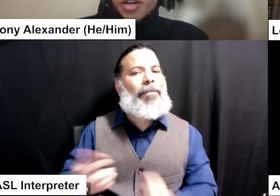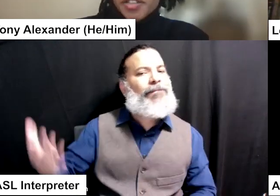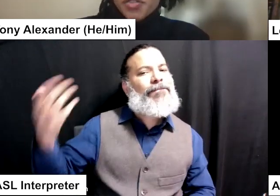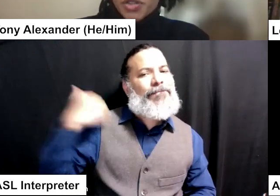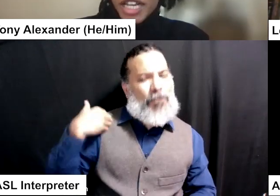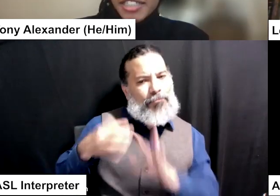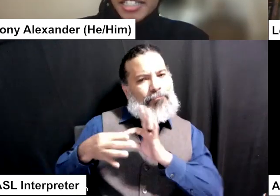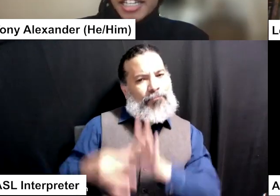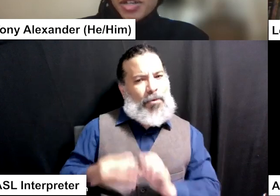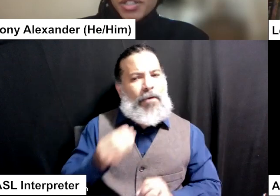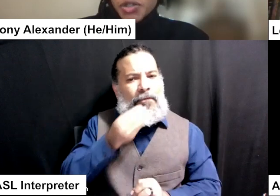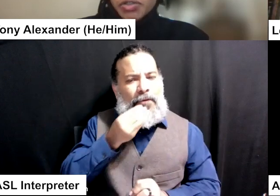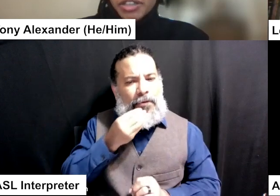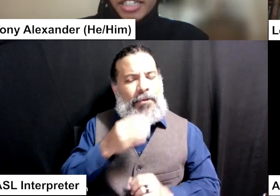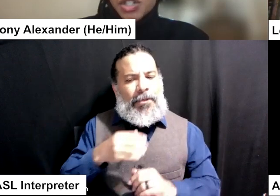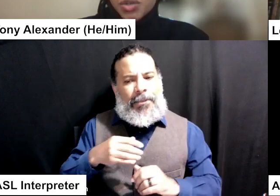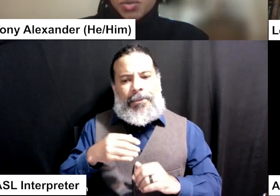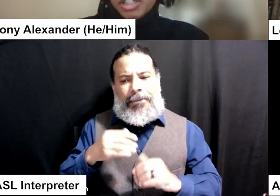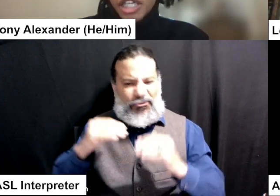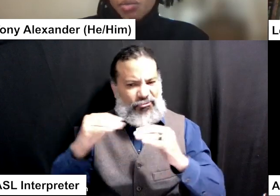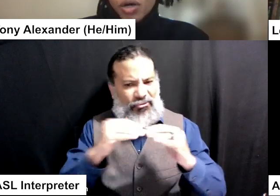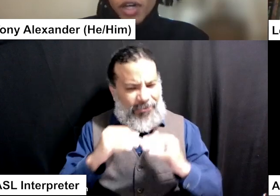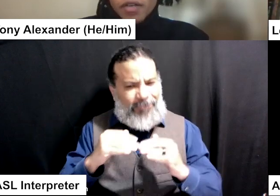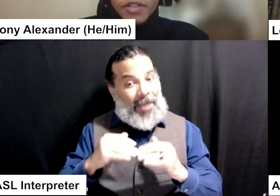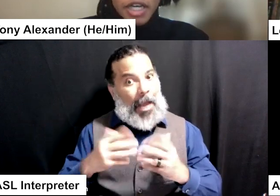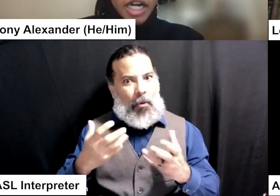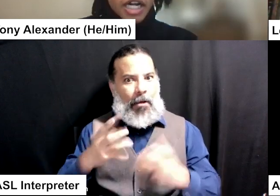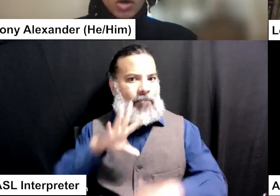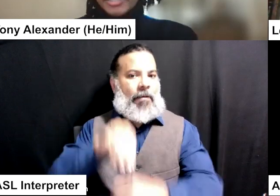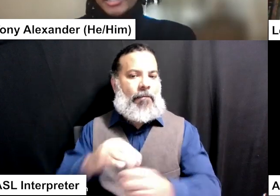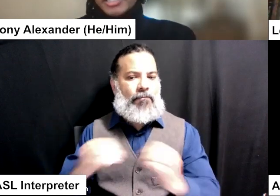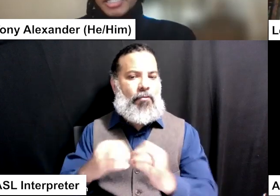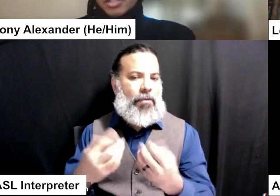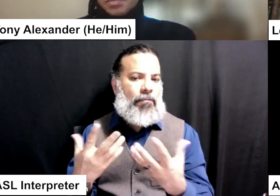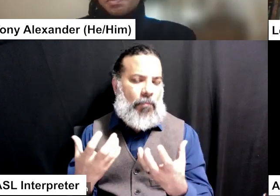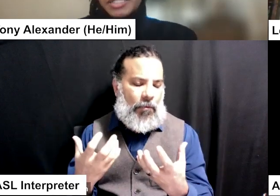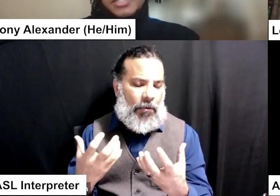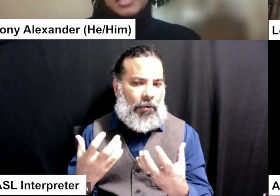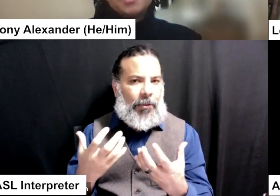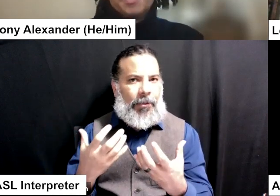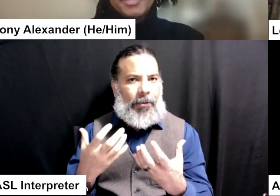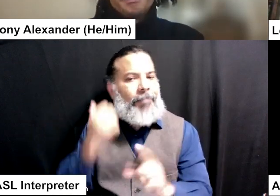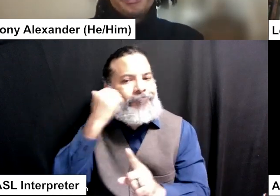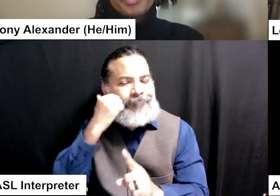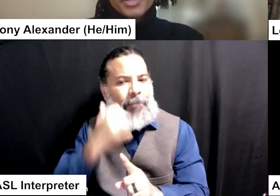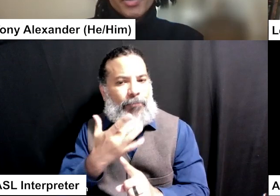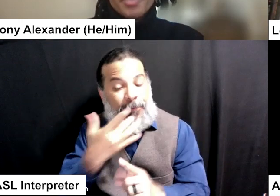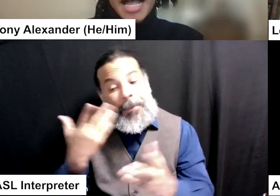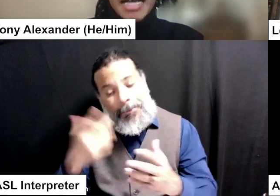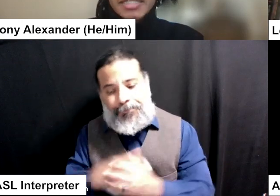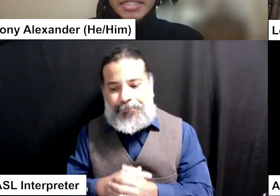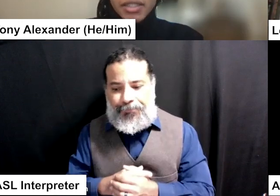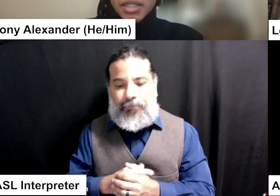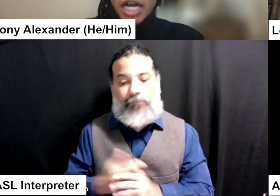with regard to food justice, and I would certainly like to get more involved on a daily basis. But, in